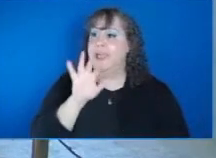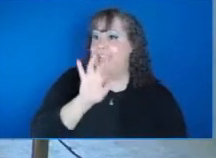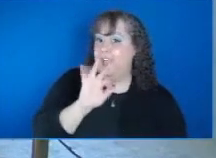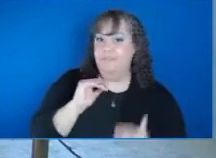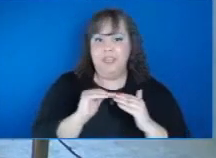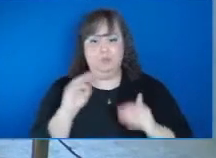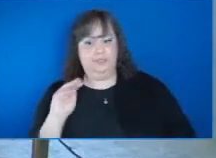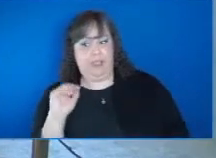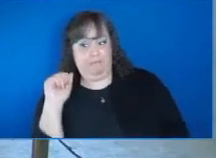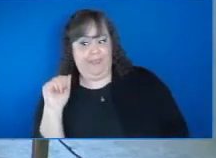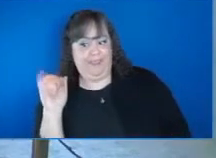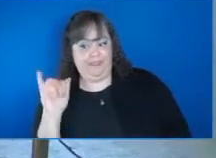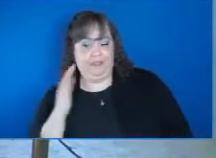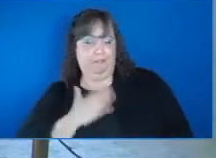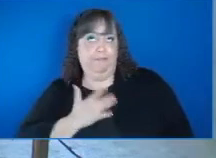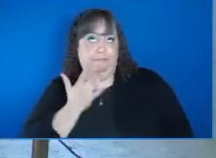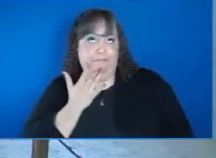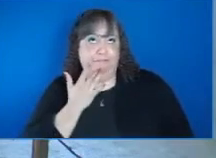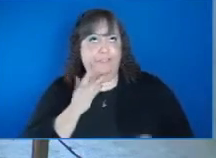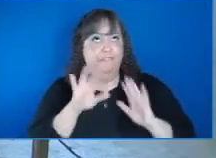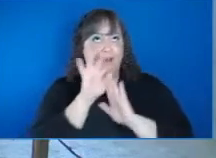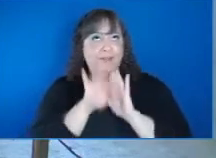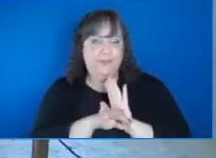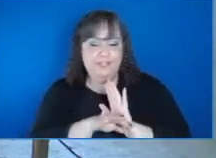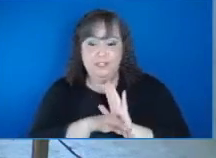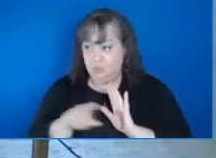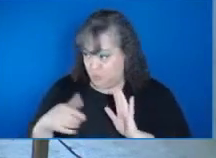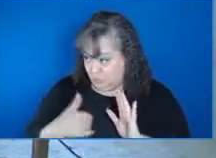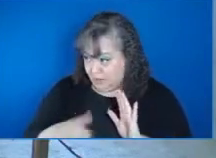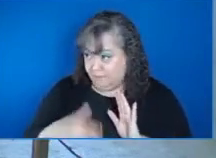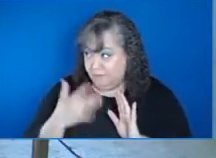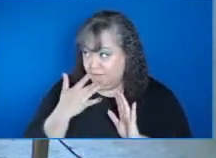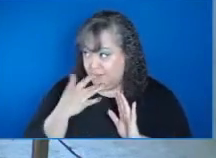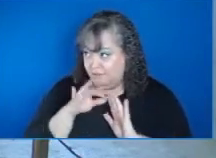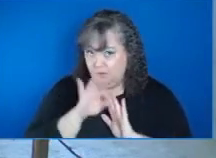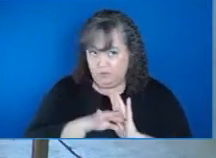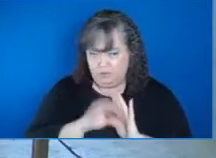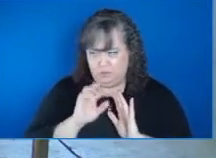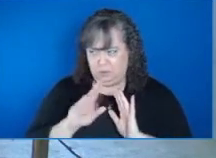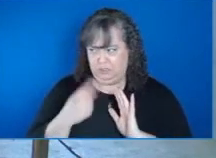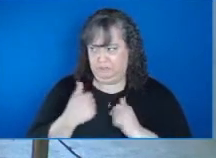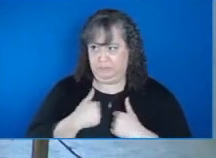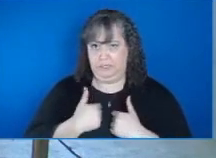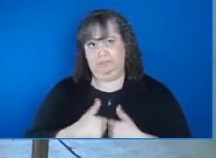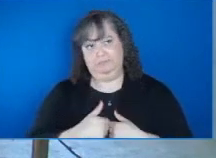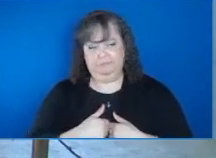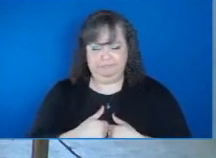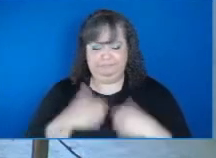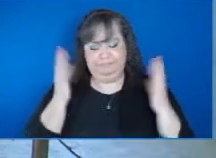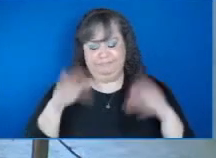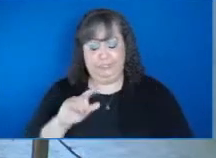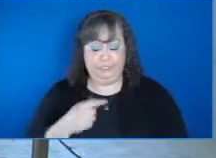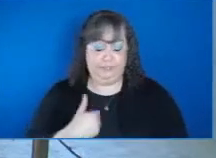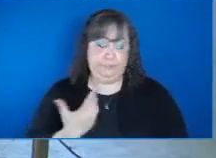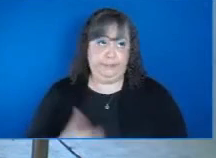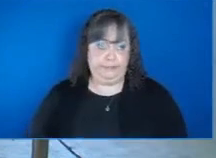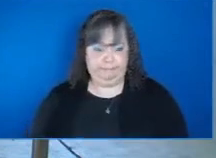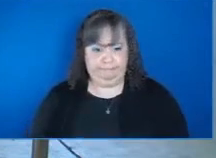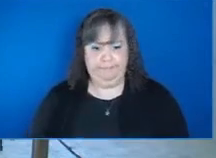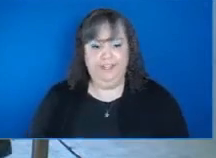equation. Mm-hmm. Yeah. Do you have favorite equations or is that just me? Okay, just me. I guess it's just